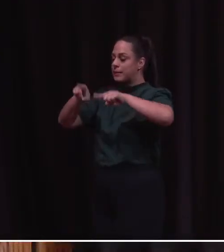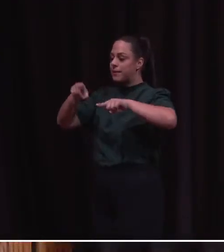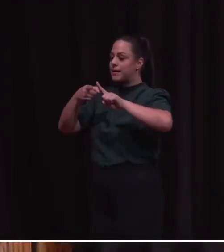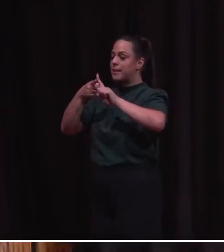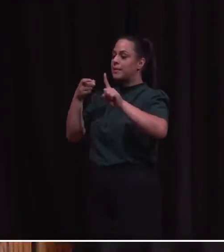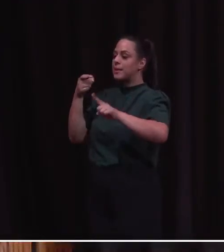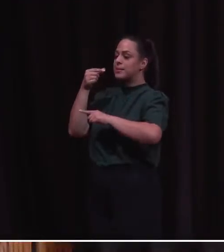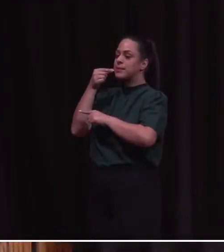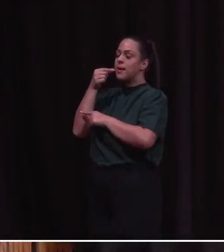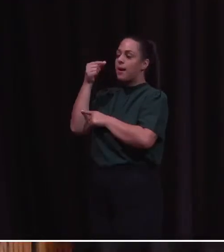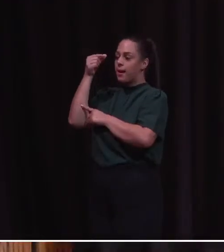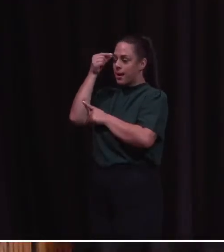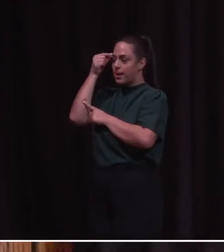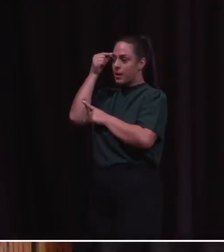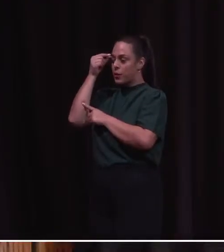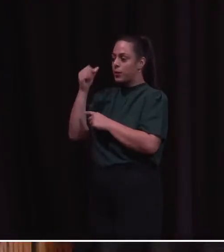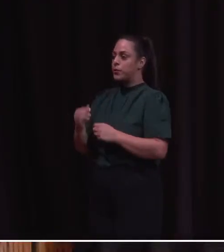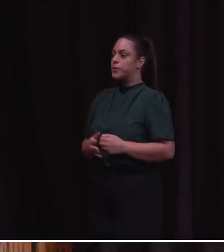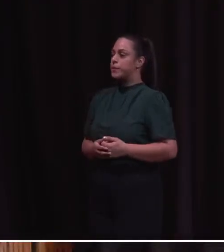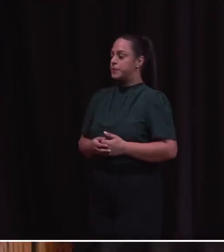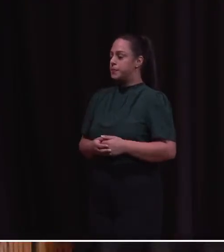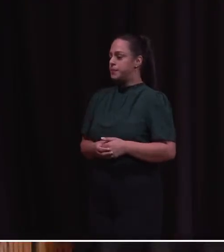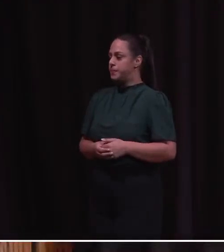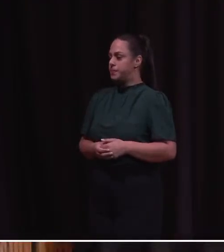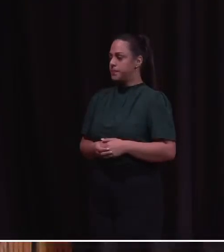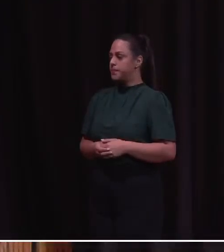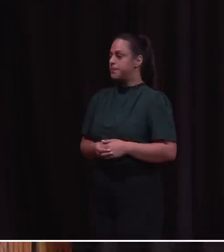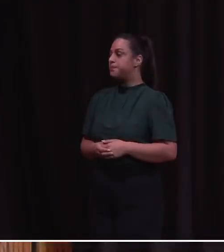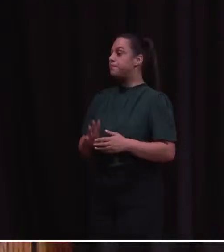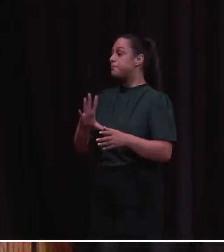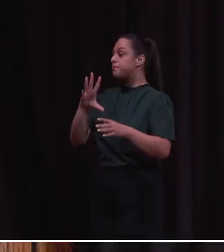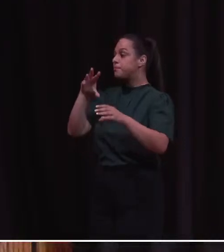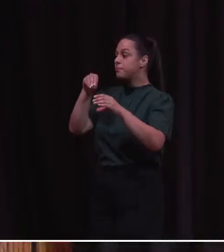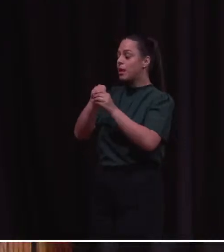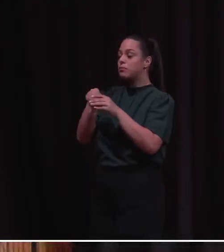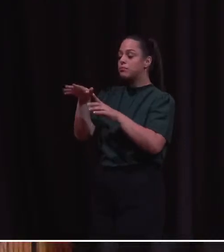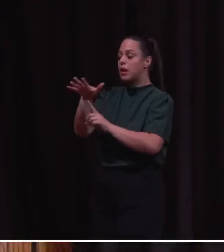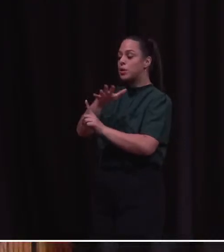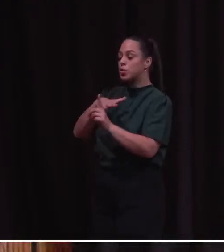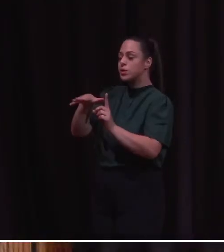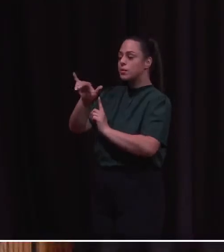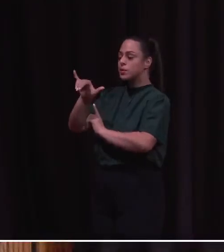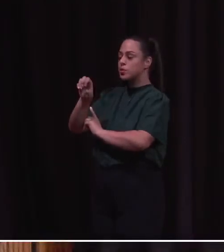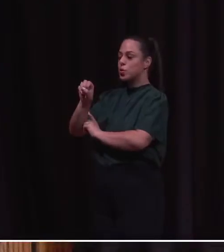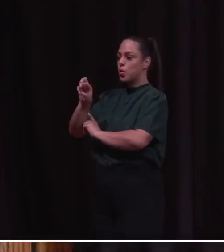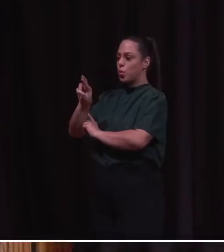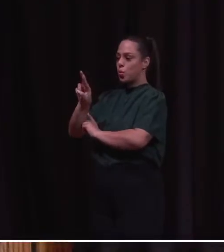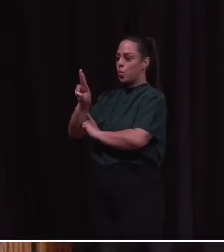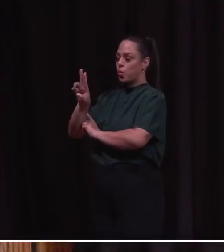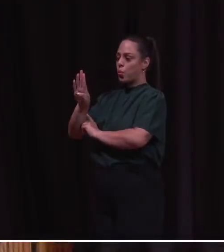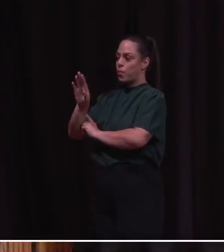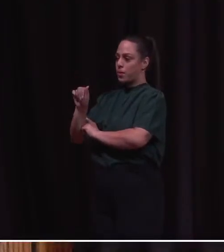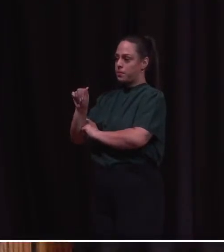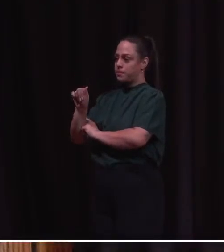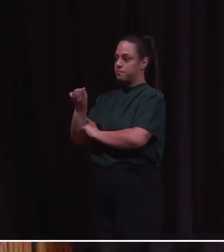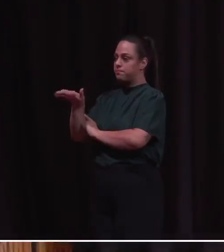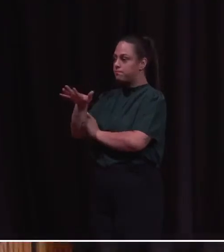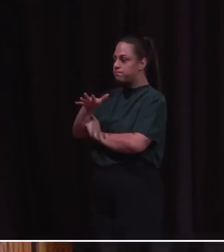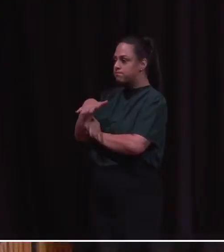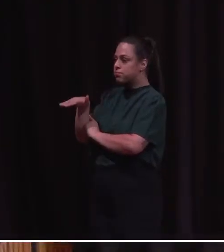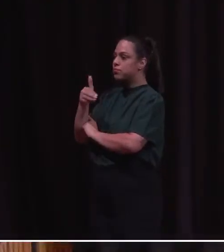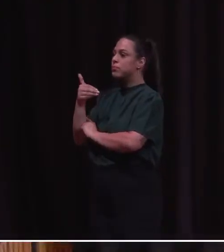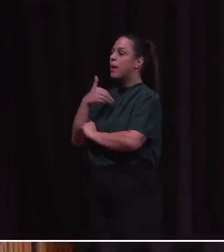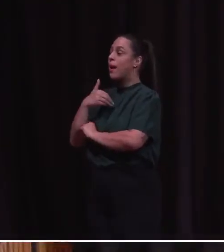Yoruba society of southwestern Nigeria. Drawing evidence from family organization, language, the division of